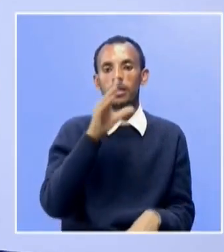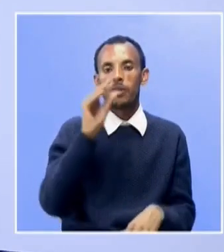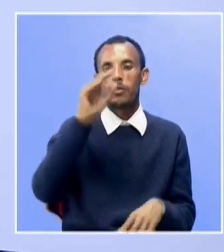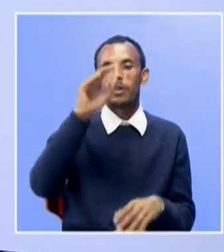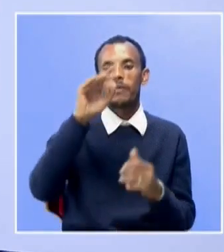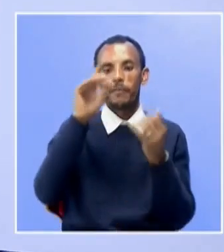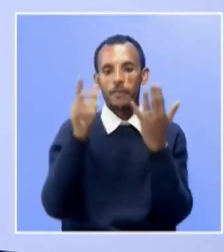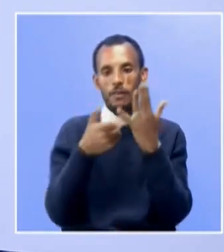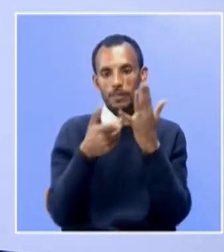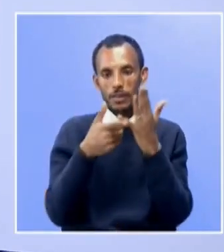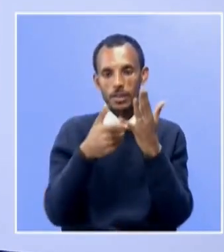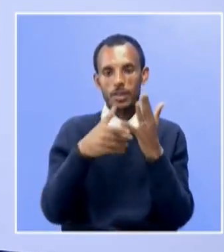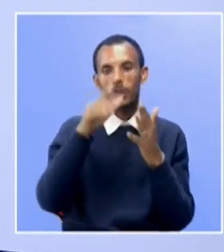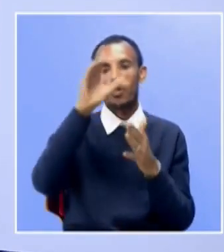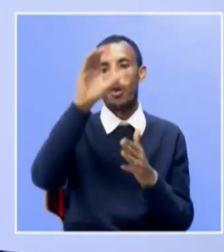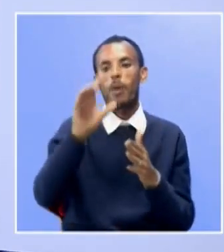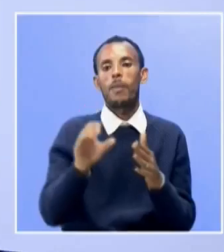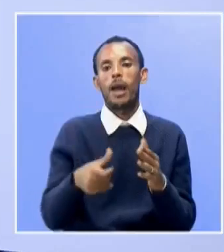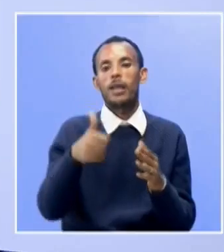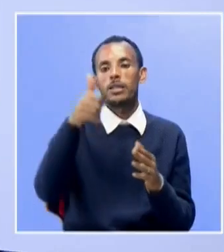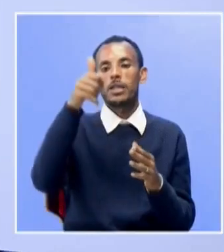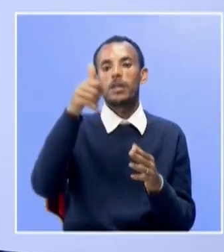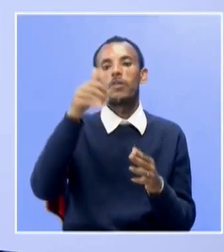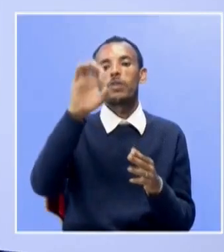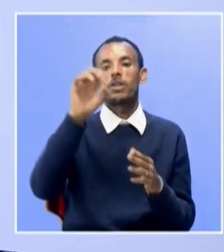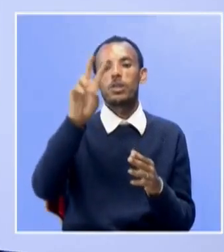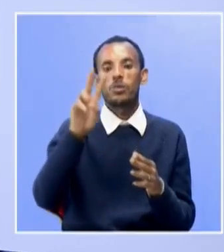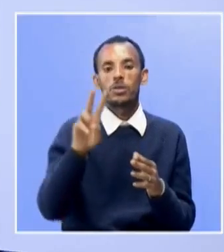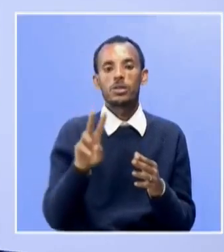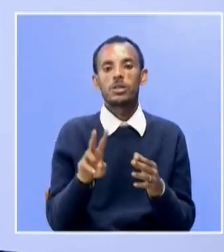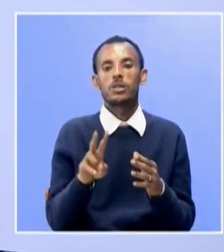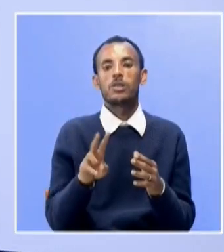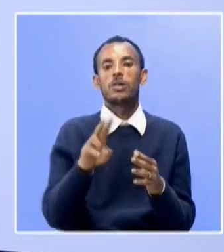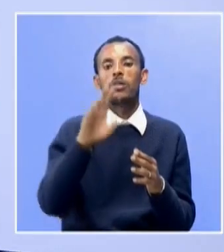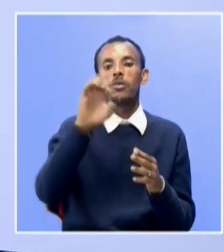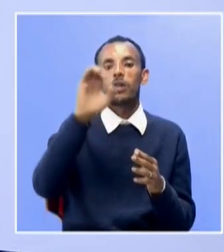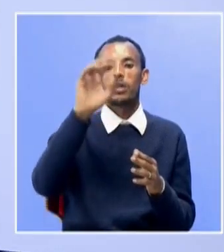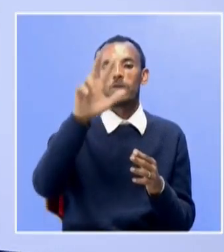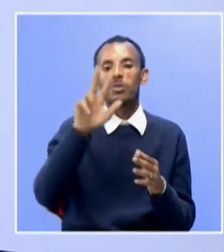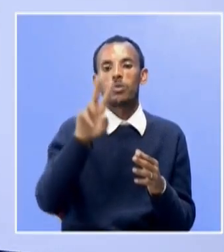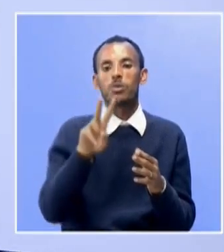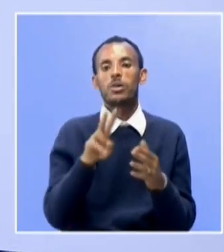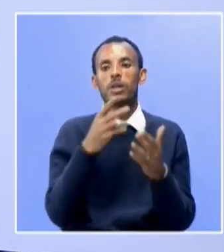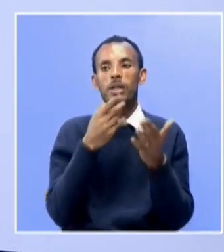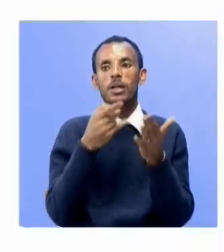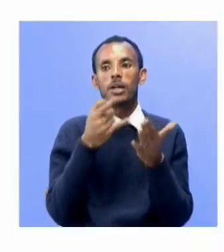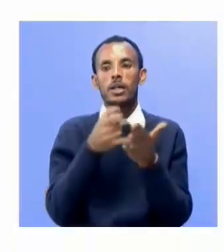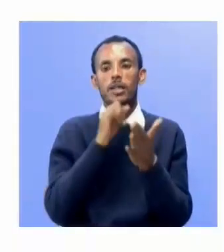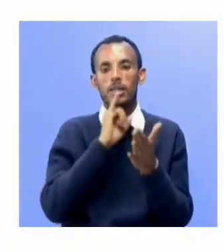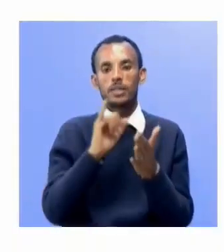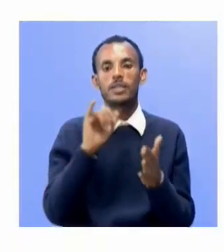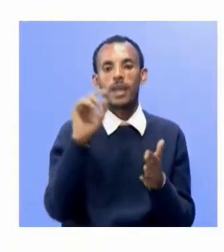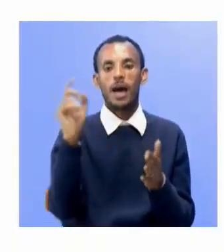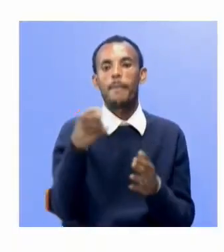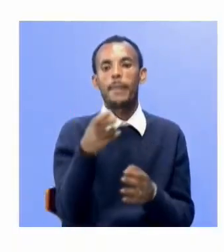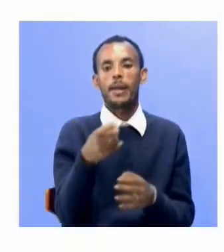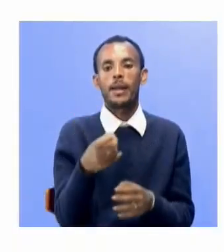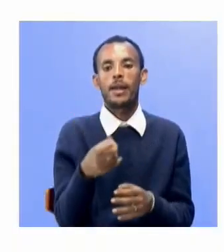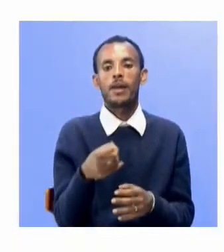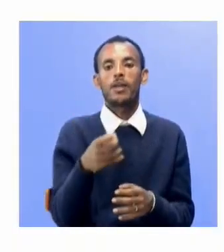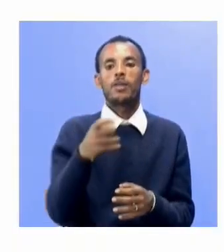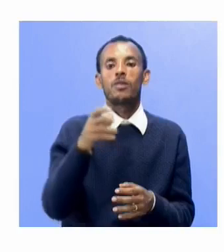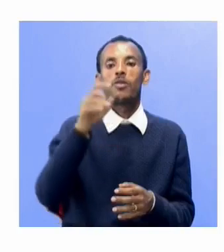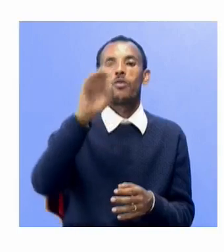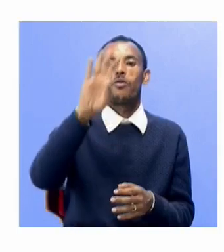the fifth column, there is another 42, therefore this is not 3, 42 happens 4